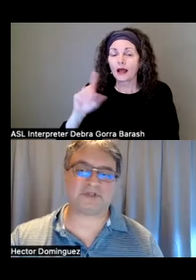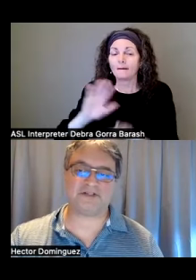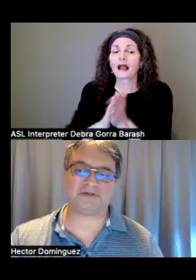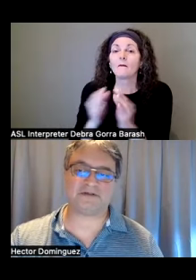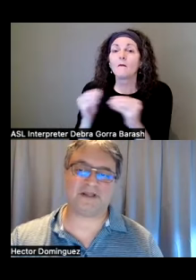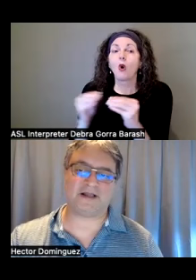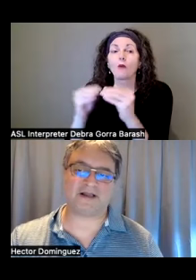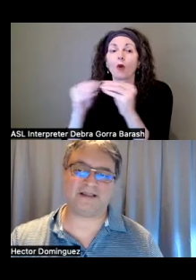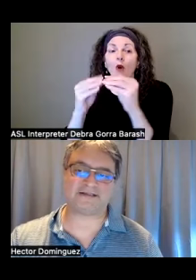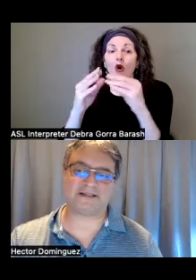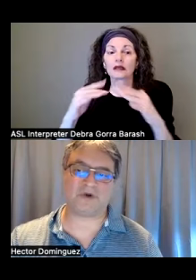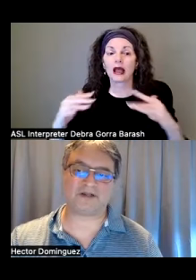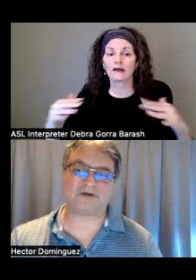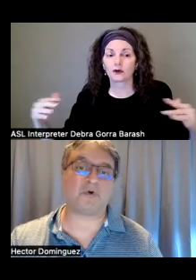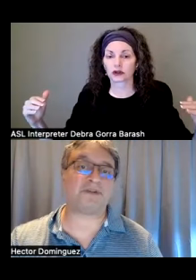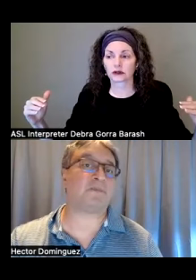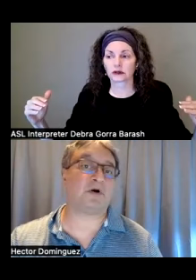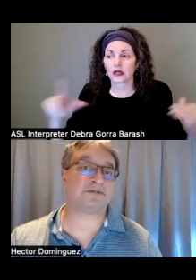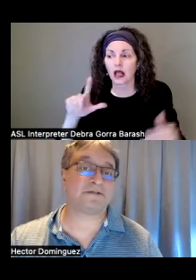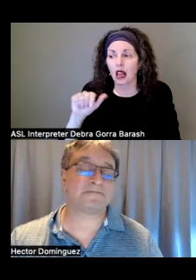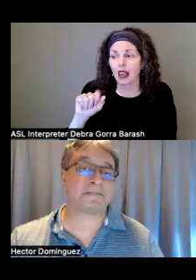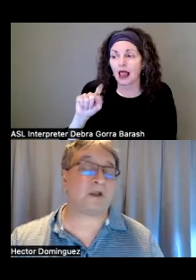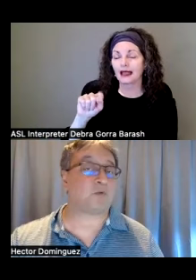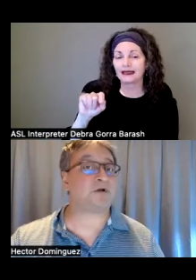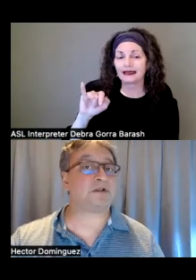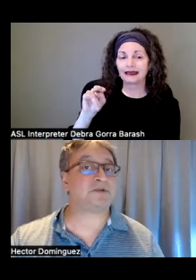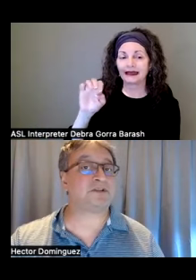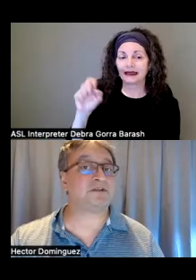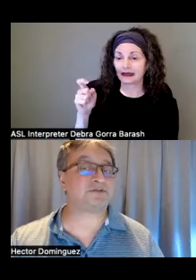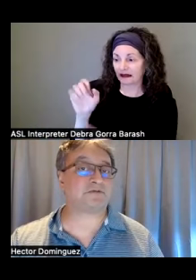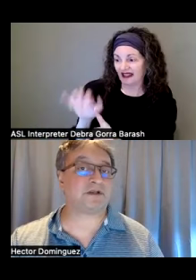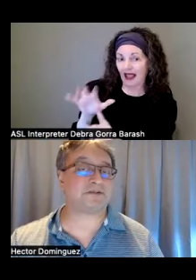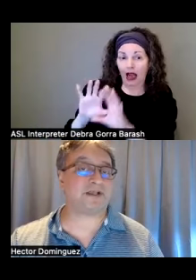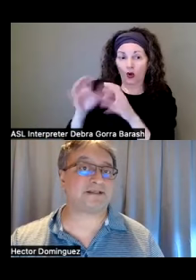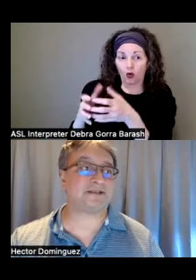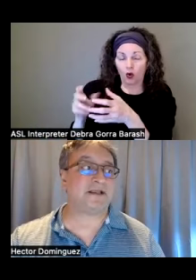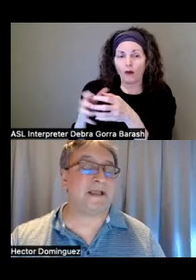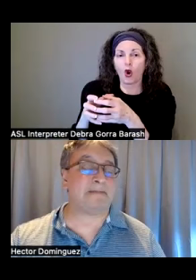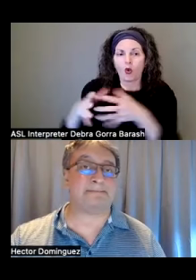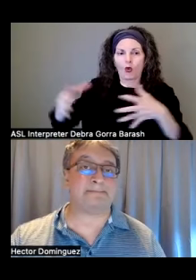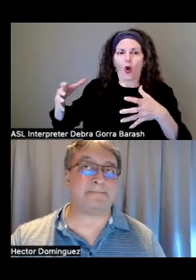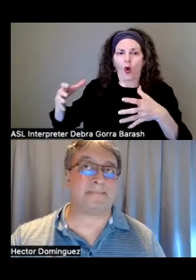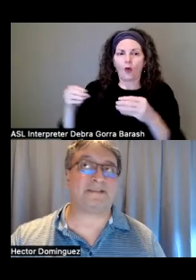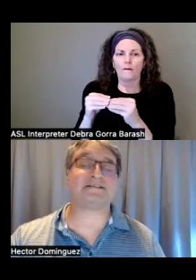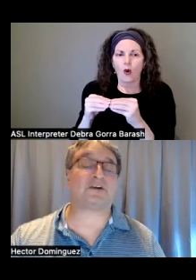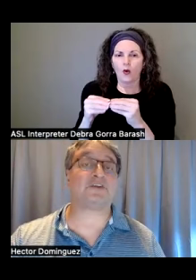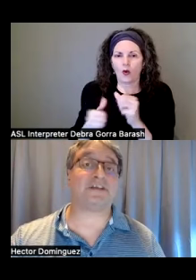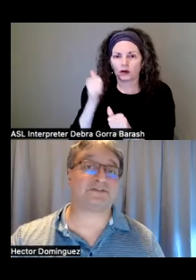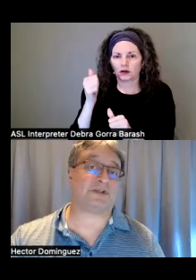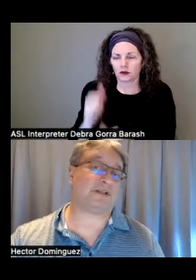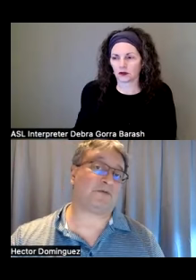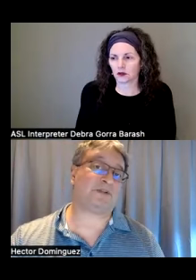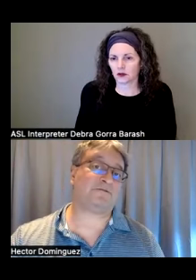Latinx population is the one growing the most. And we need also to recognize that there is a lot